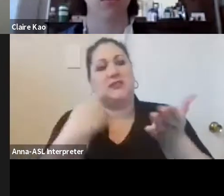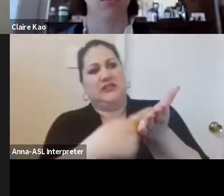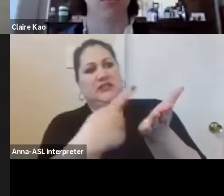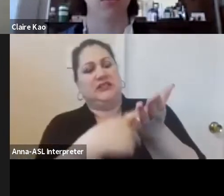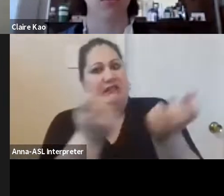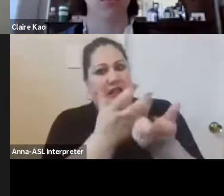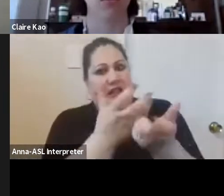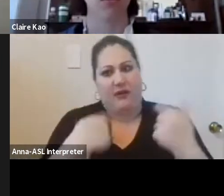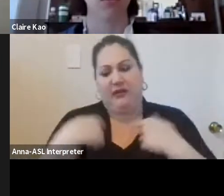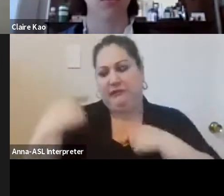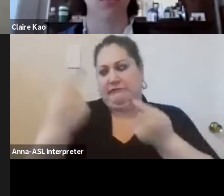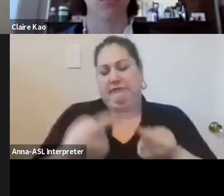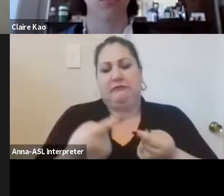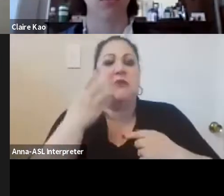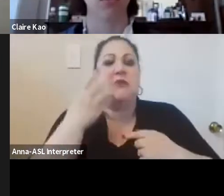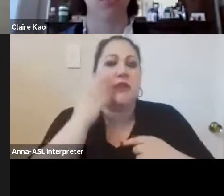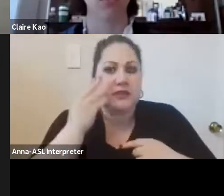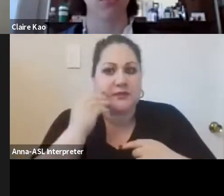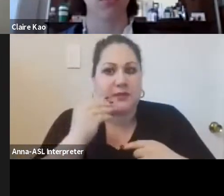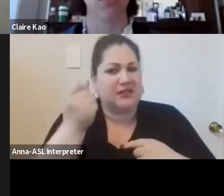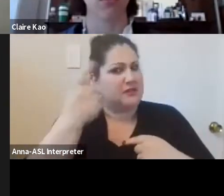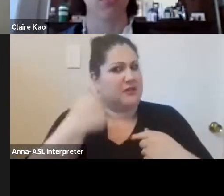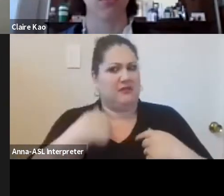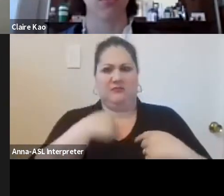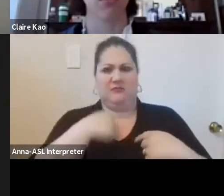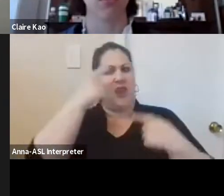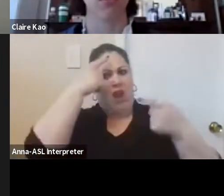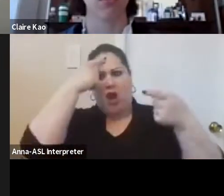And I did not agree with him